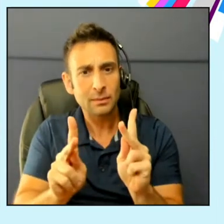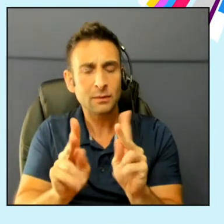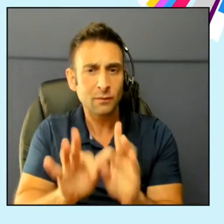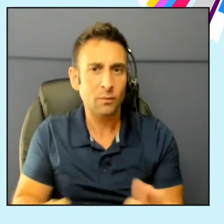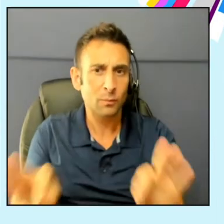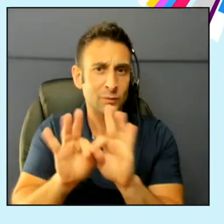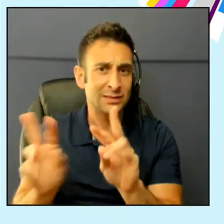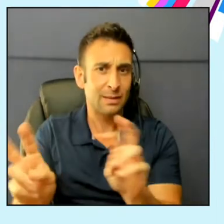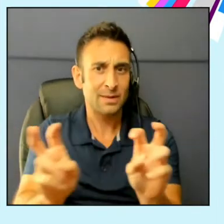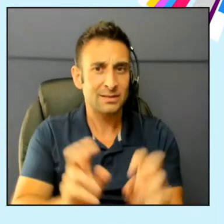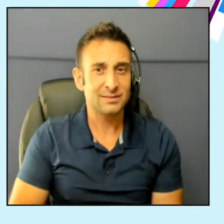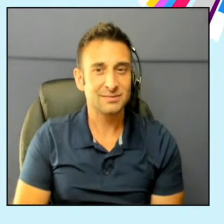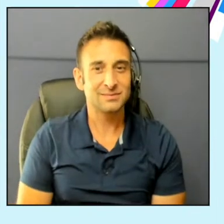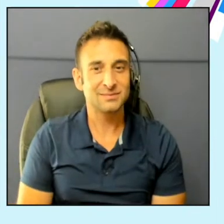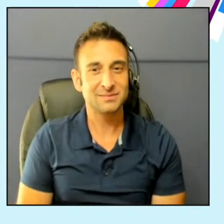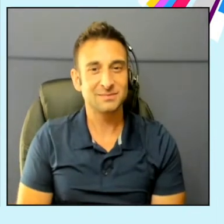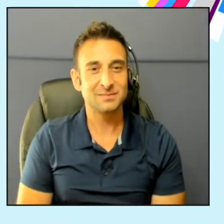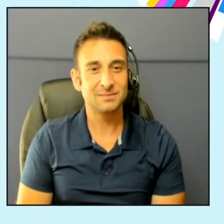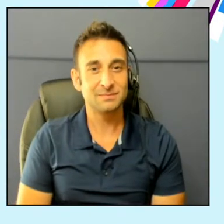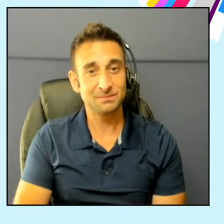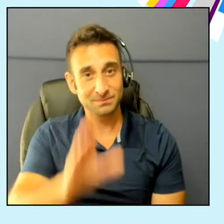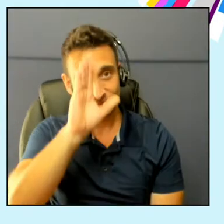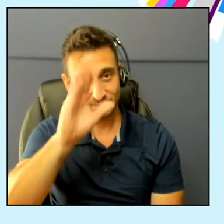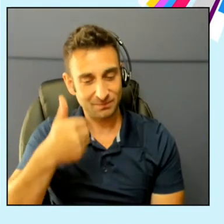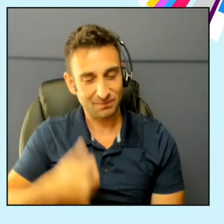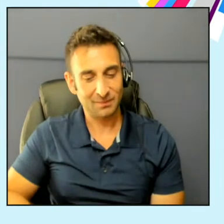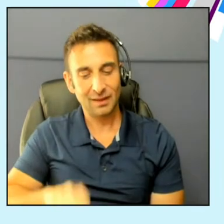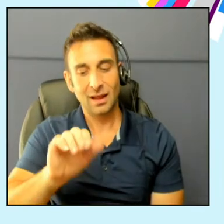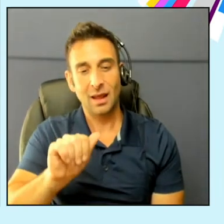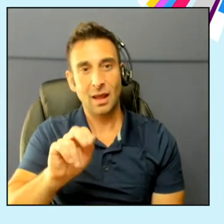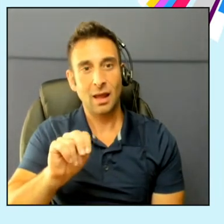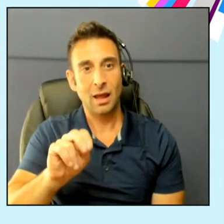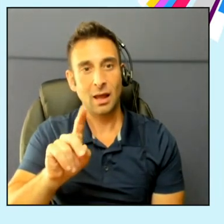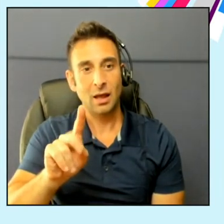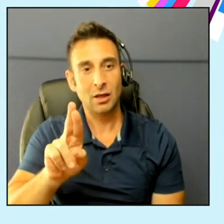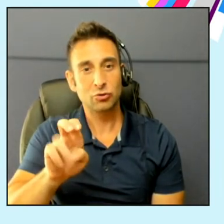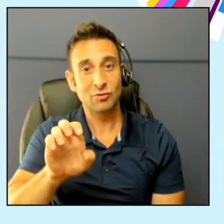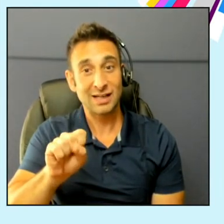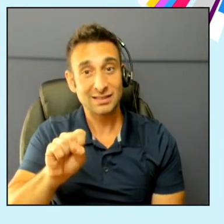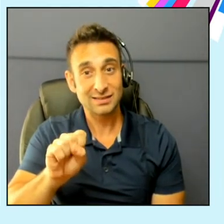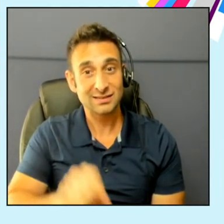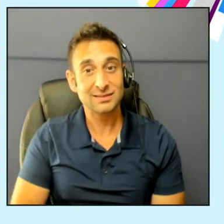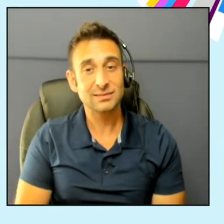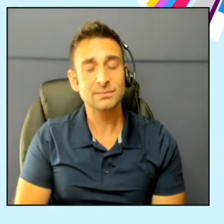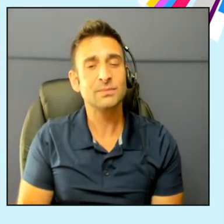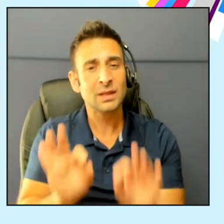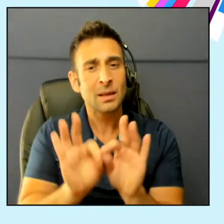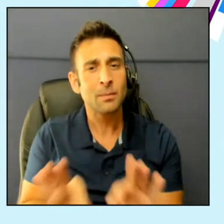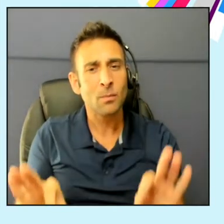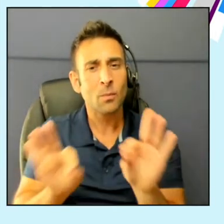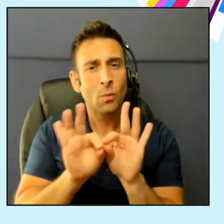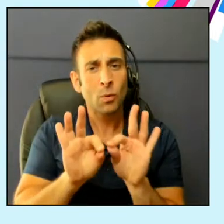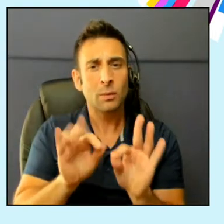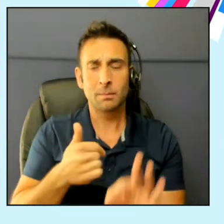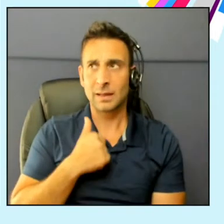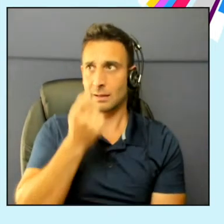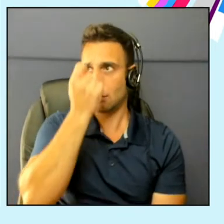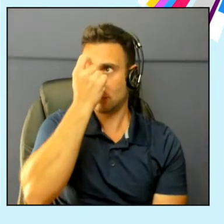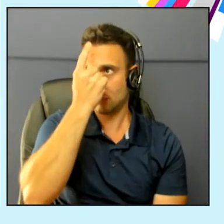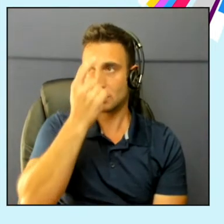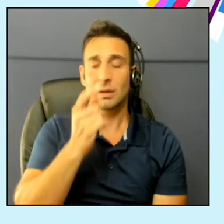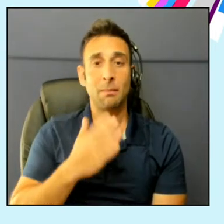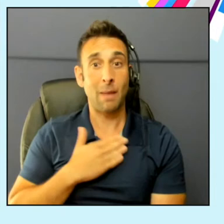Hi, I'm Andreas. It is important to me to understand what day-to-day challenges my colleagues have to deal